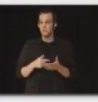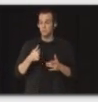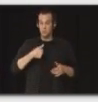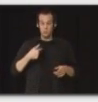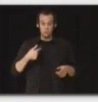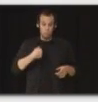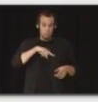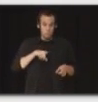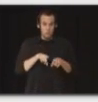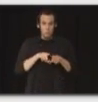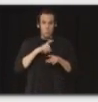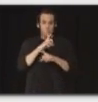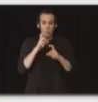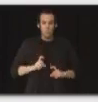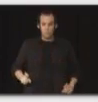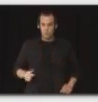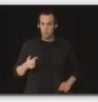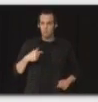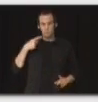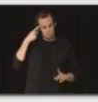been here. It's part of our mission.